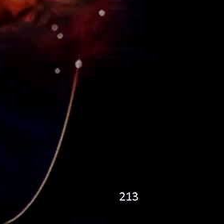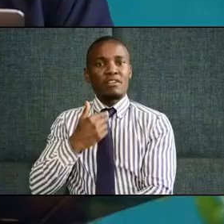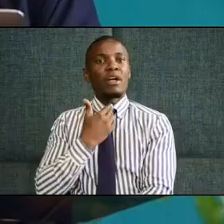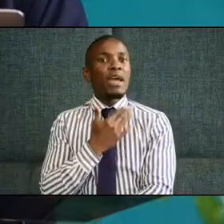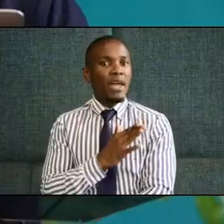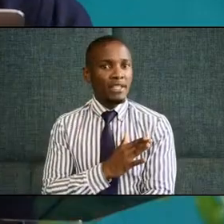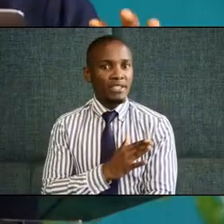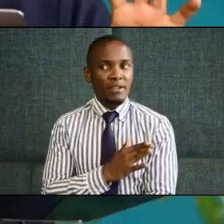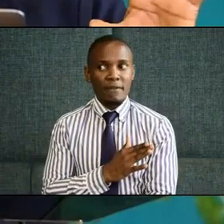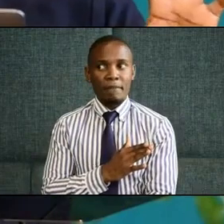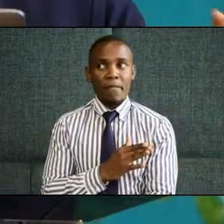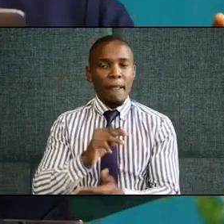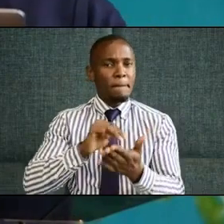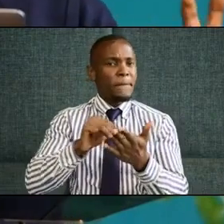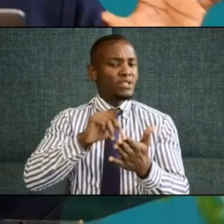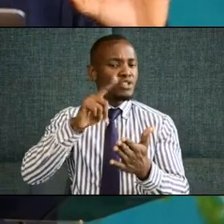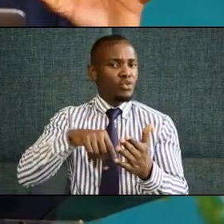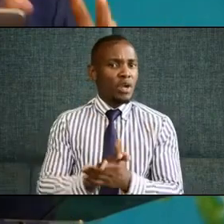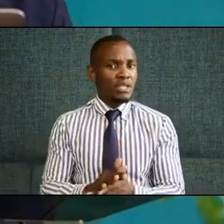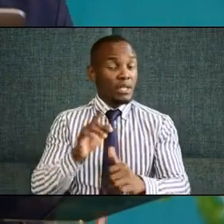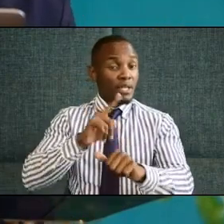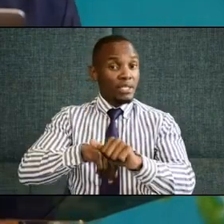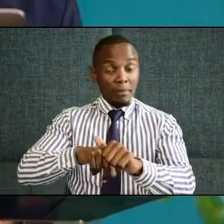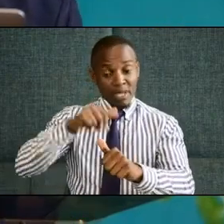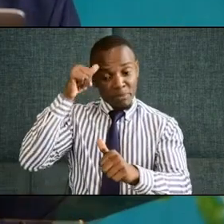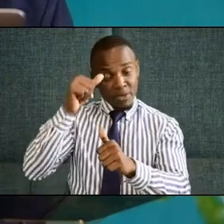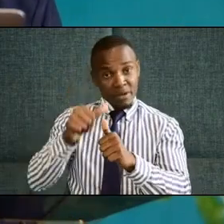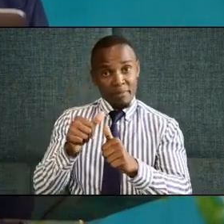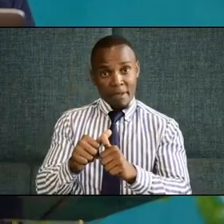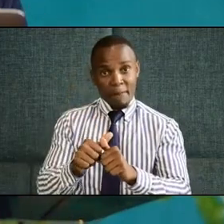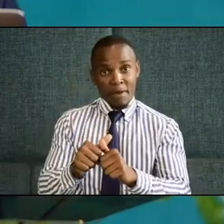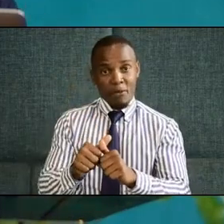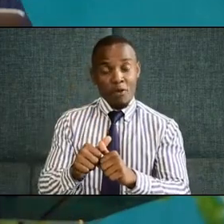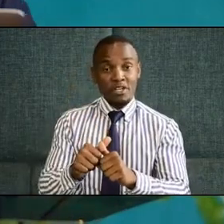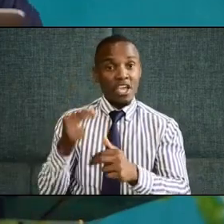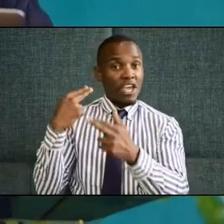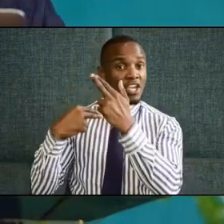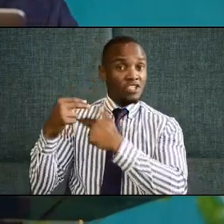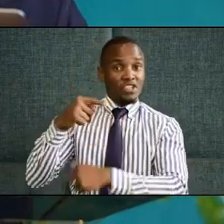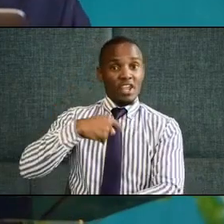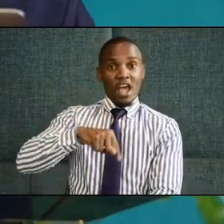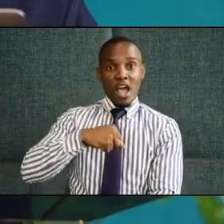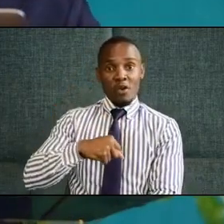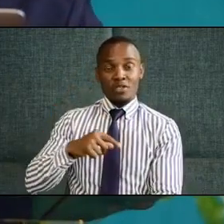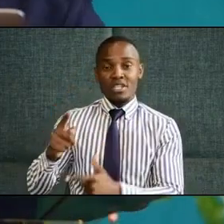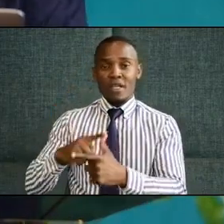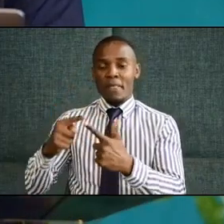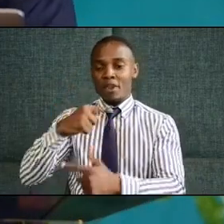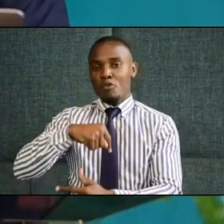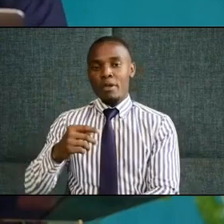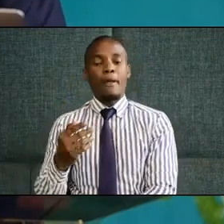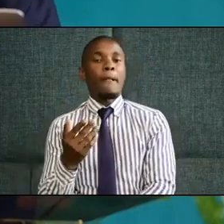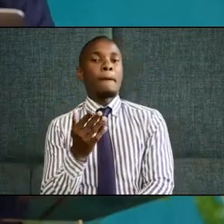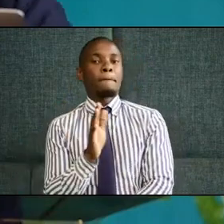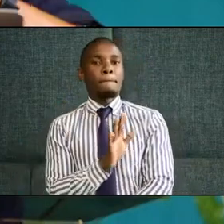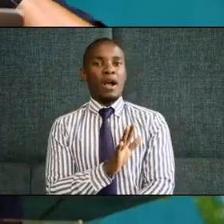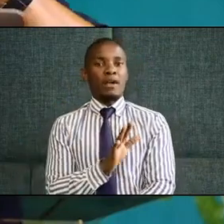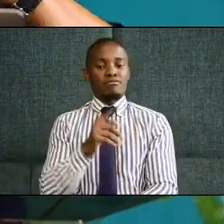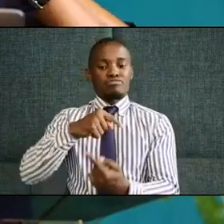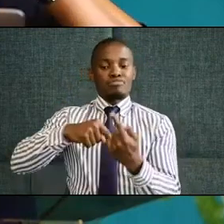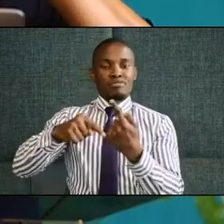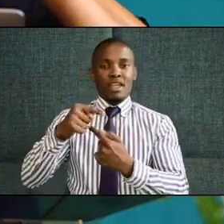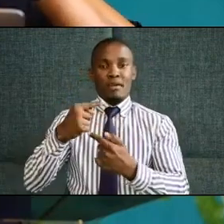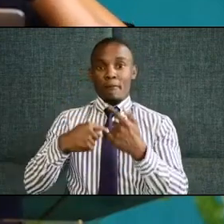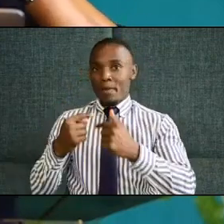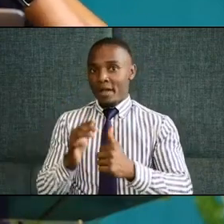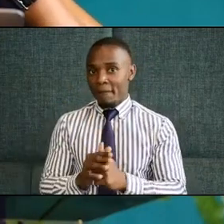The basic message is, whenever we remember our Bethel, there is a U-turn, a return, and